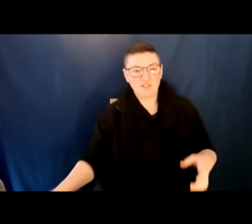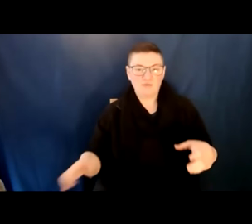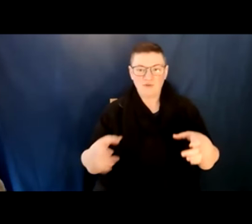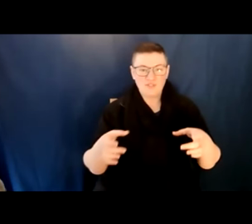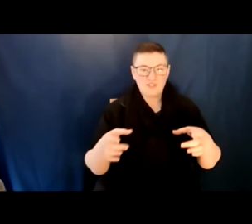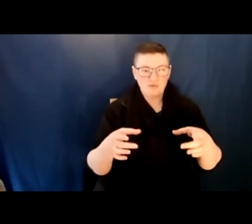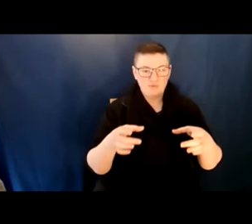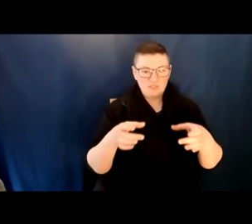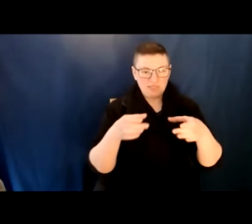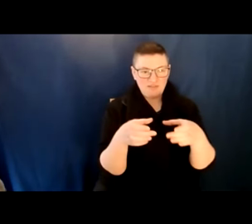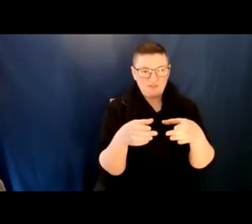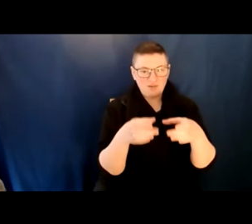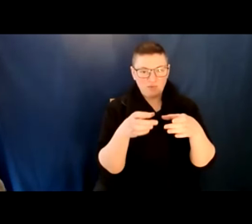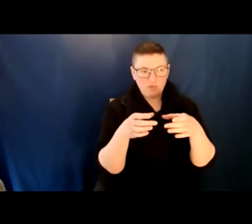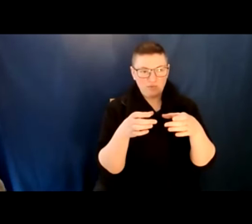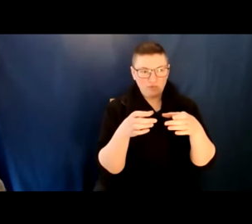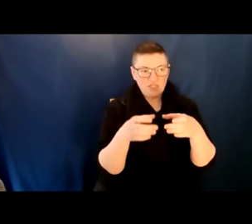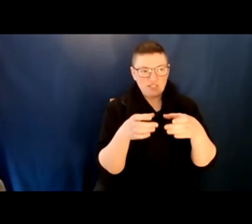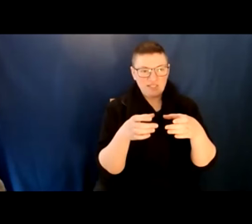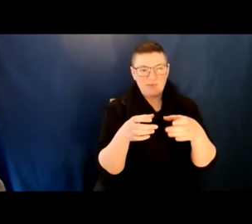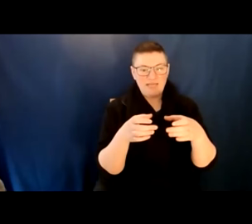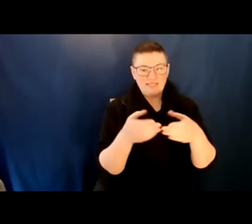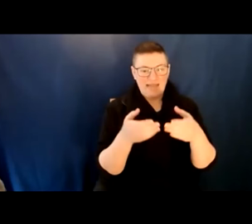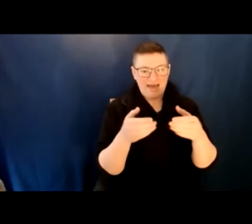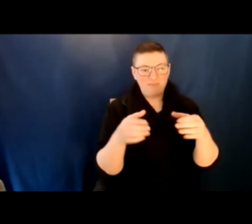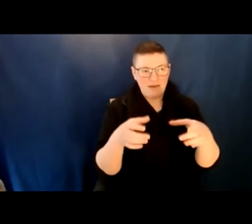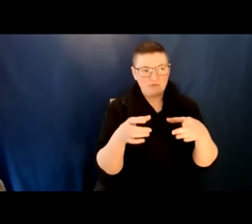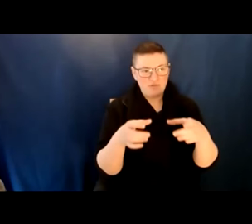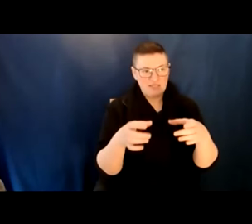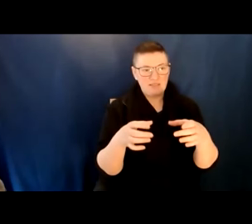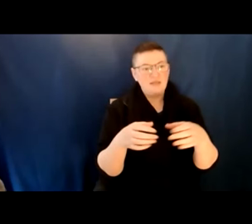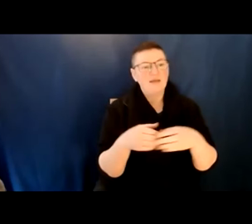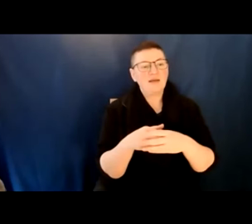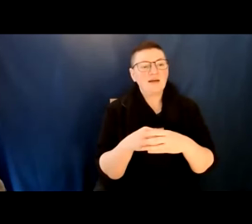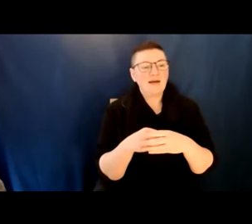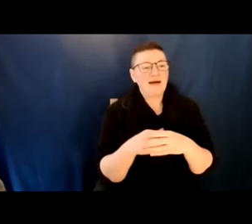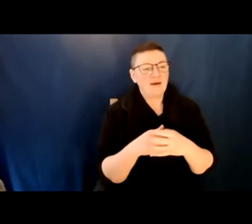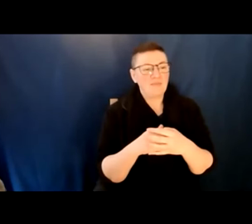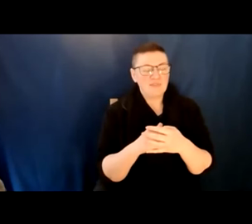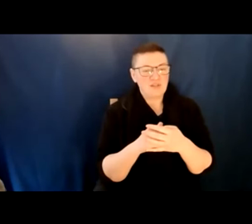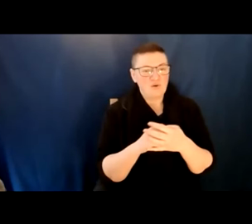which refers to specific regions in space that have boundaries.